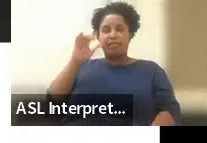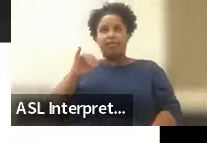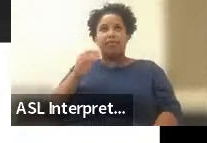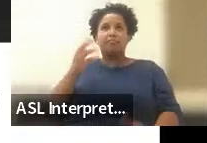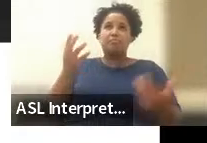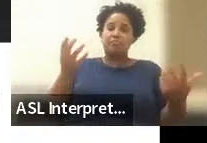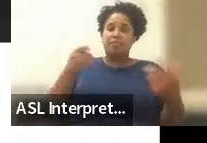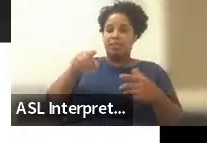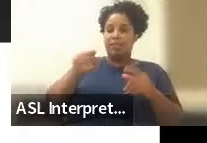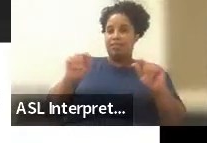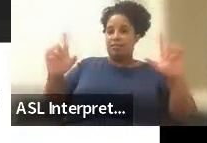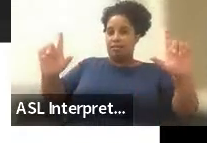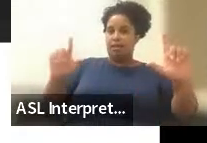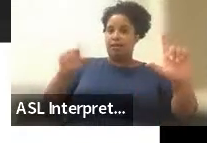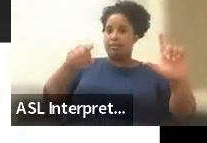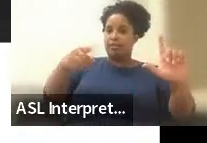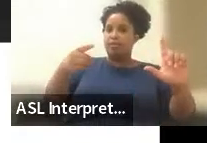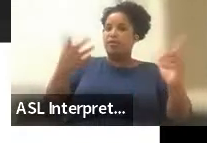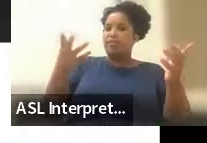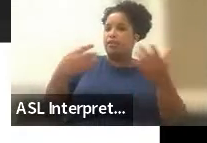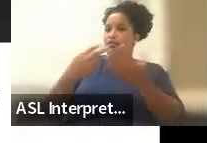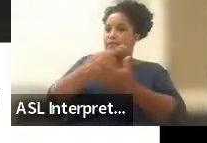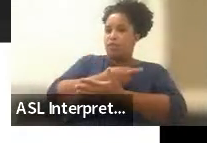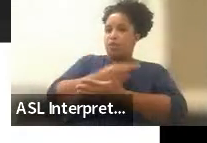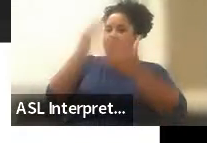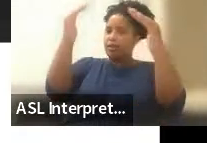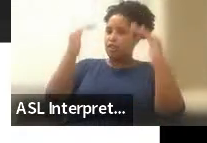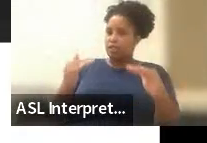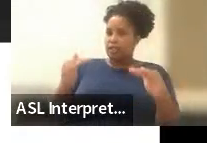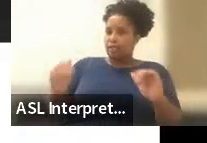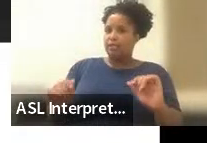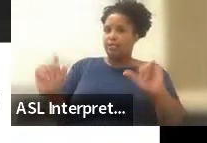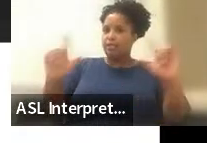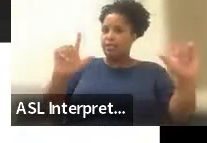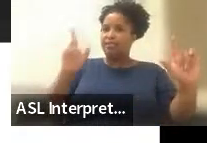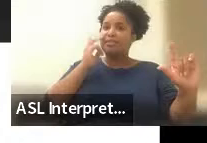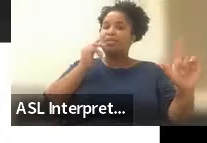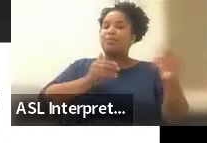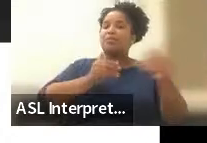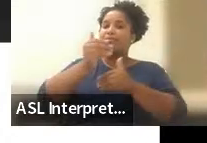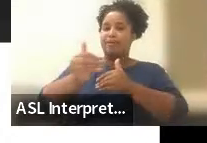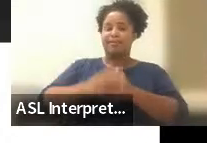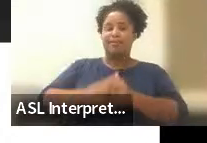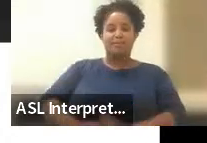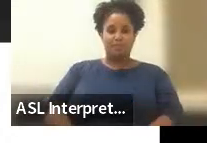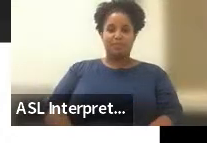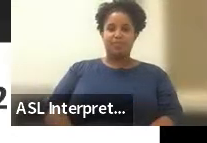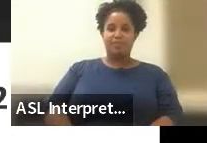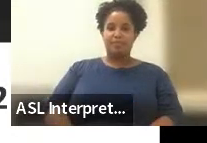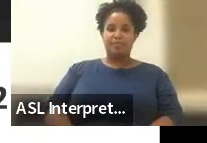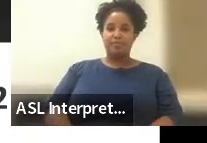think this slide we've gone over. So let's go to the next slide and see what we got there.